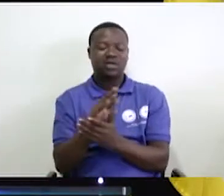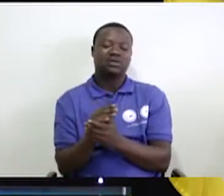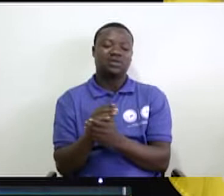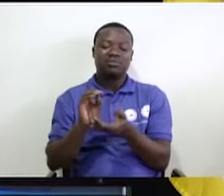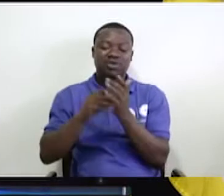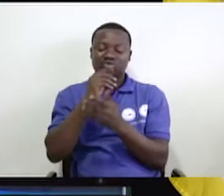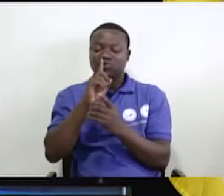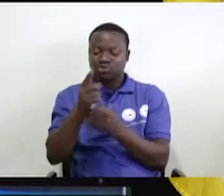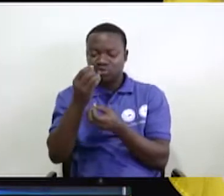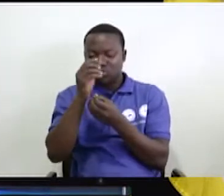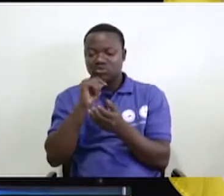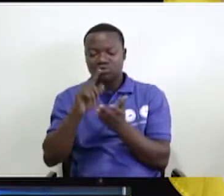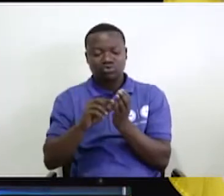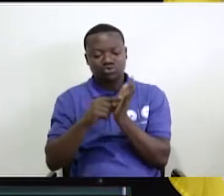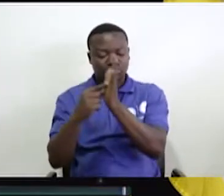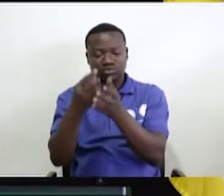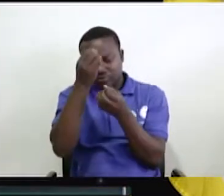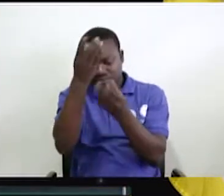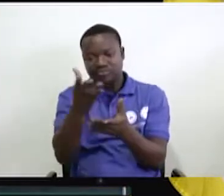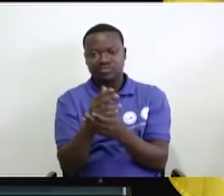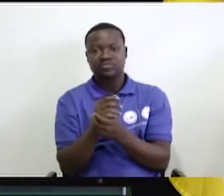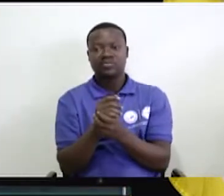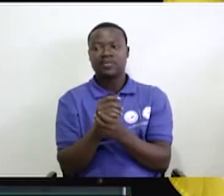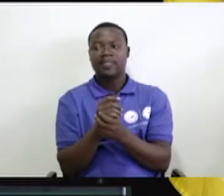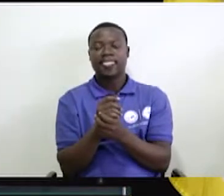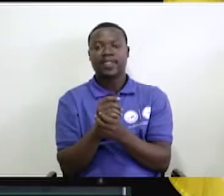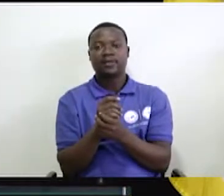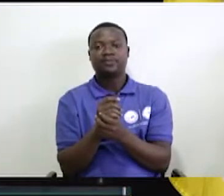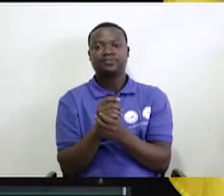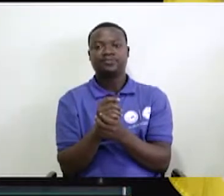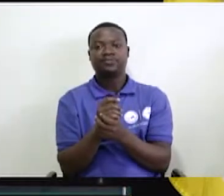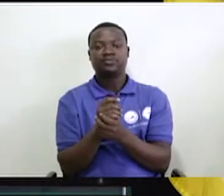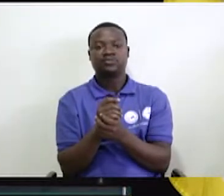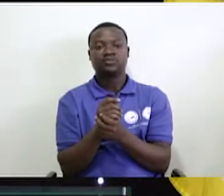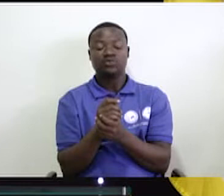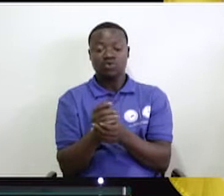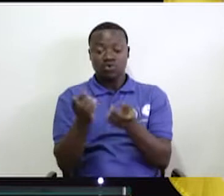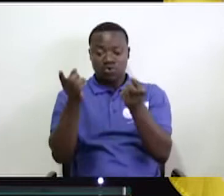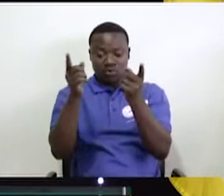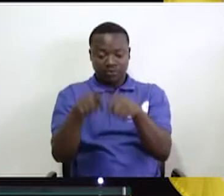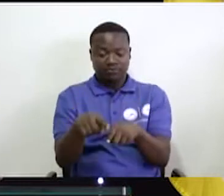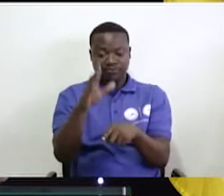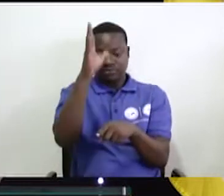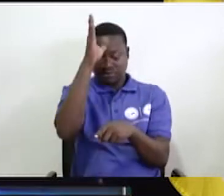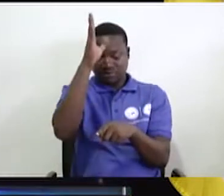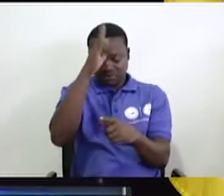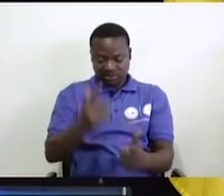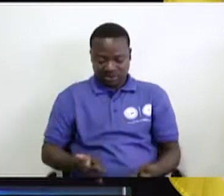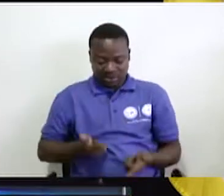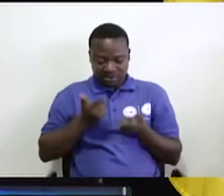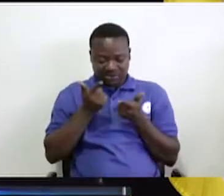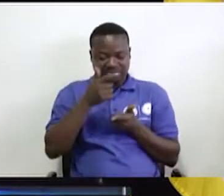To ask and collect your supposed inheritance when your father was still